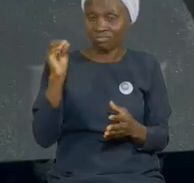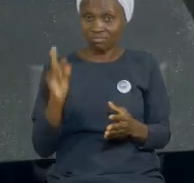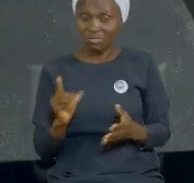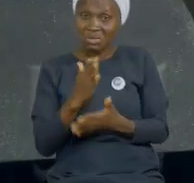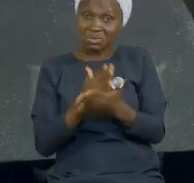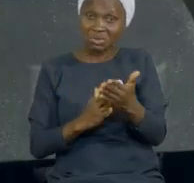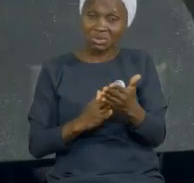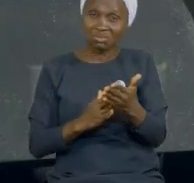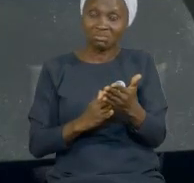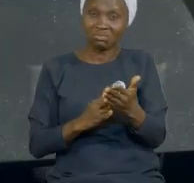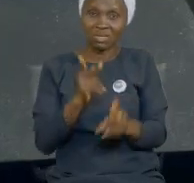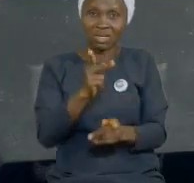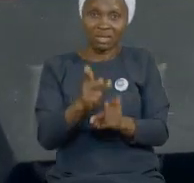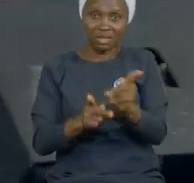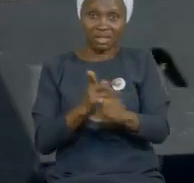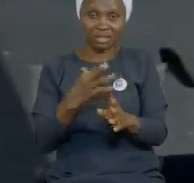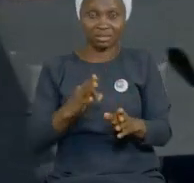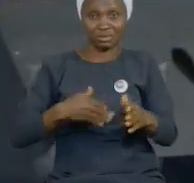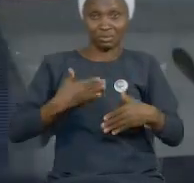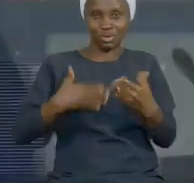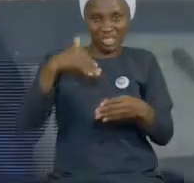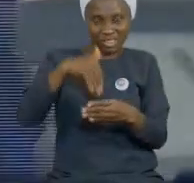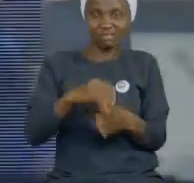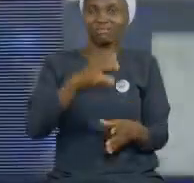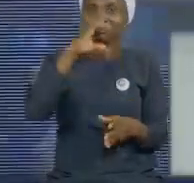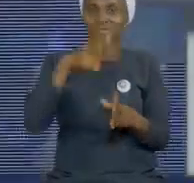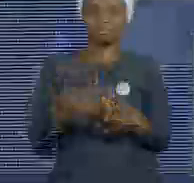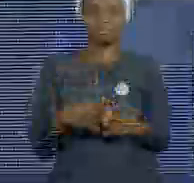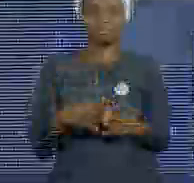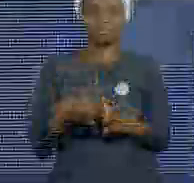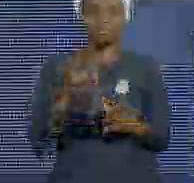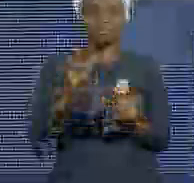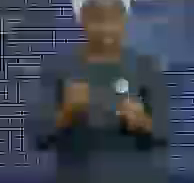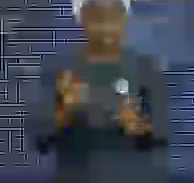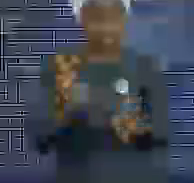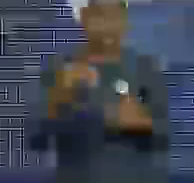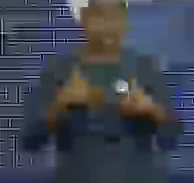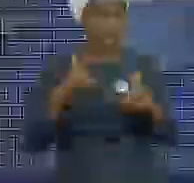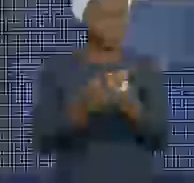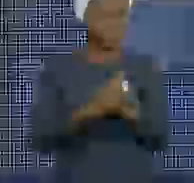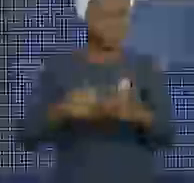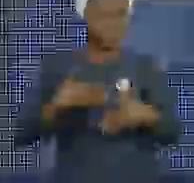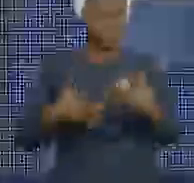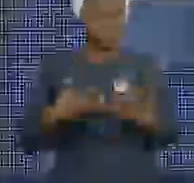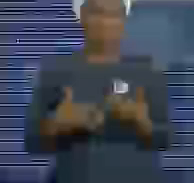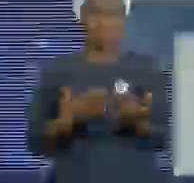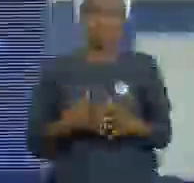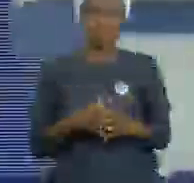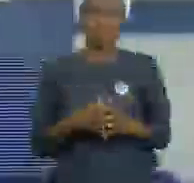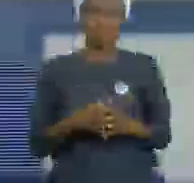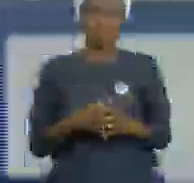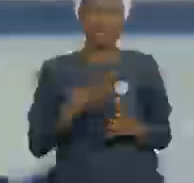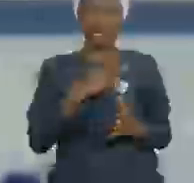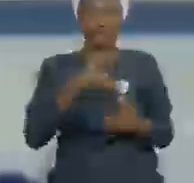in drink. But you know, you can so have that joy in drink. I enjoy this drink. And